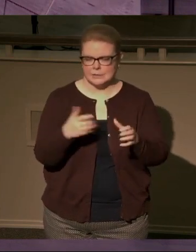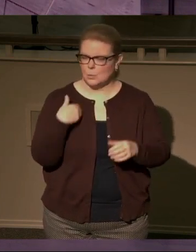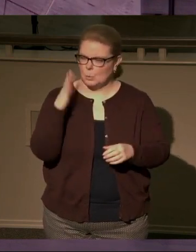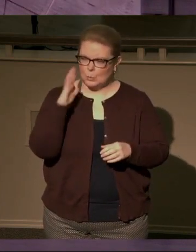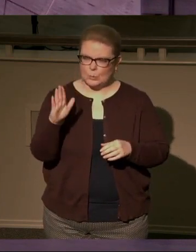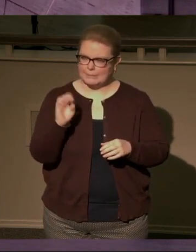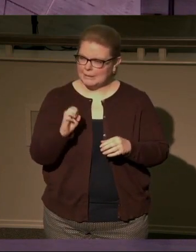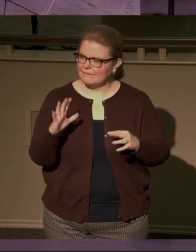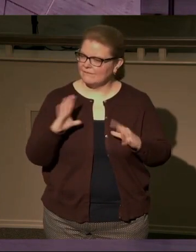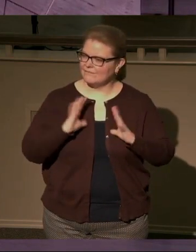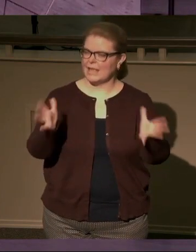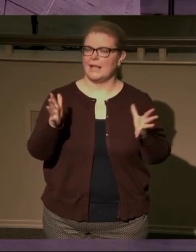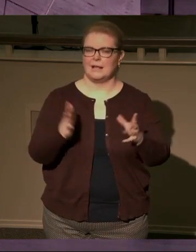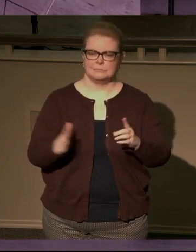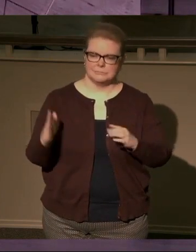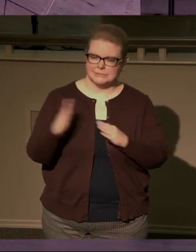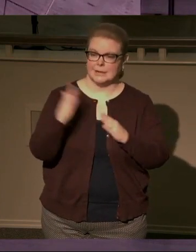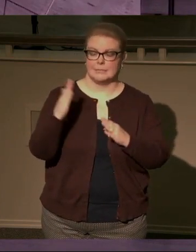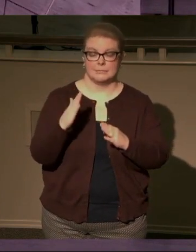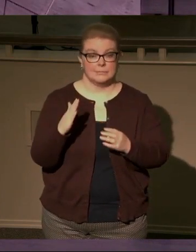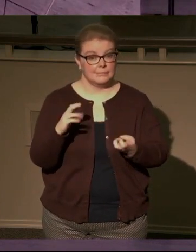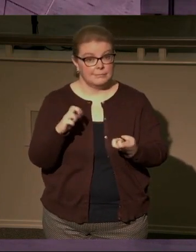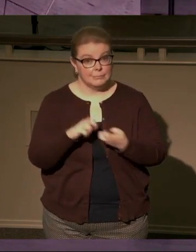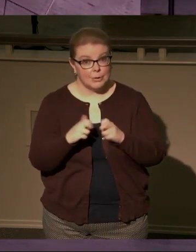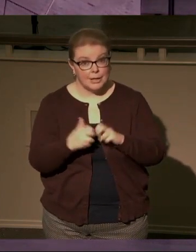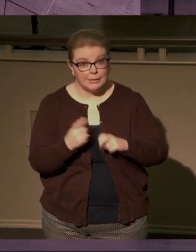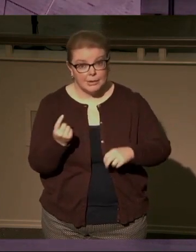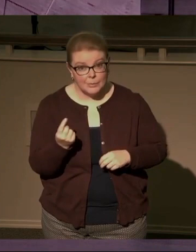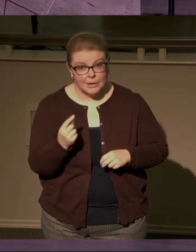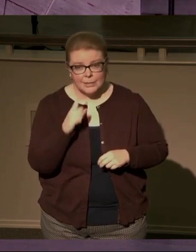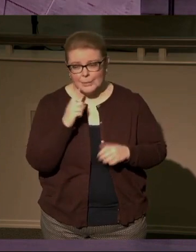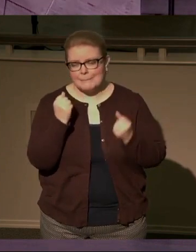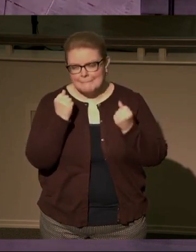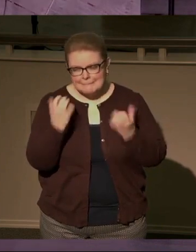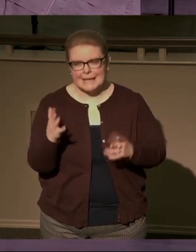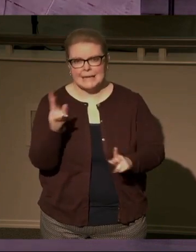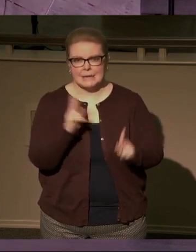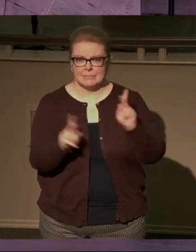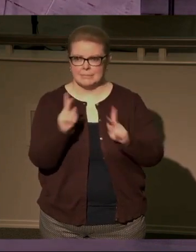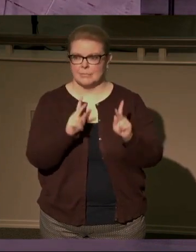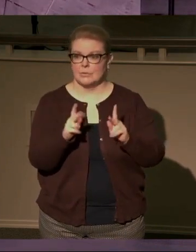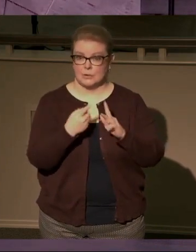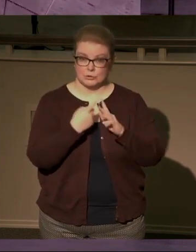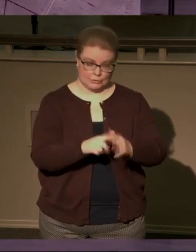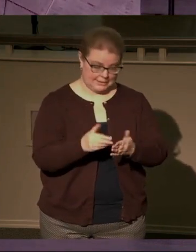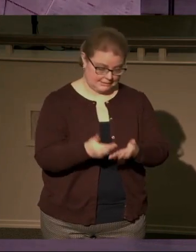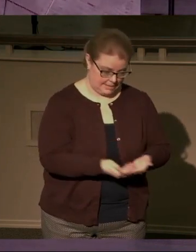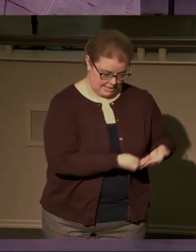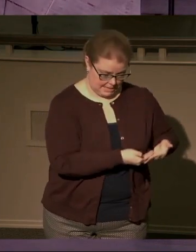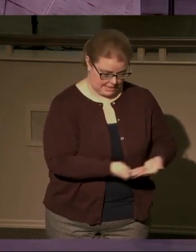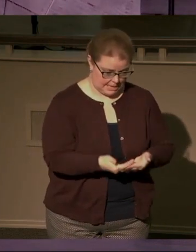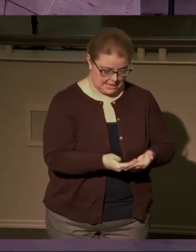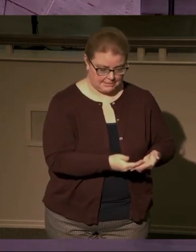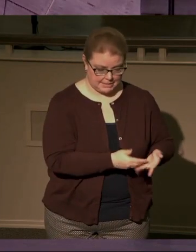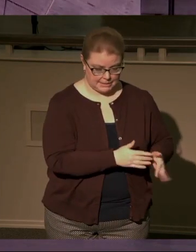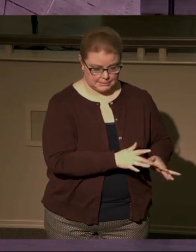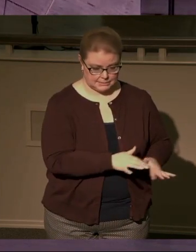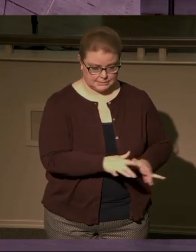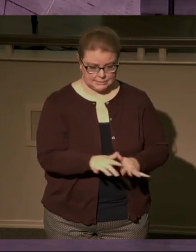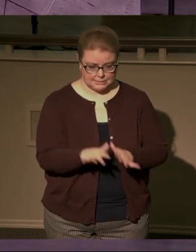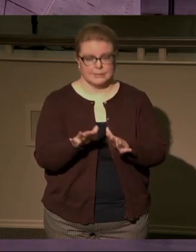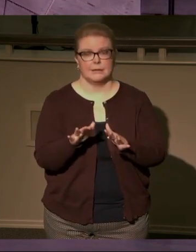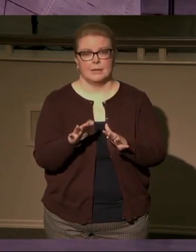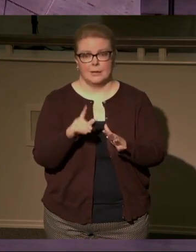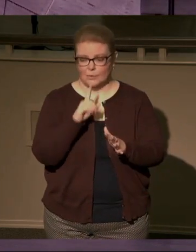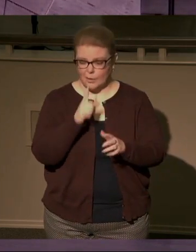achievements. The problem is there's a bunch of individuals who start out as little babies and who are corrupted